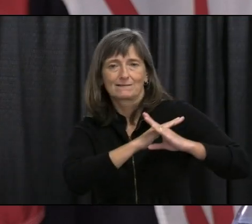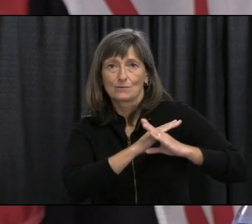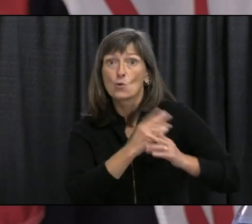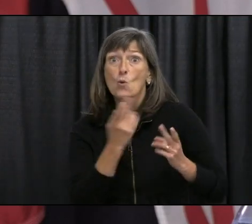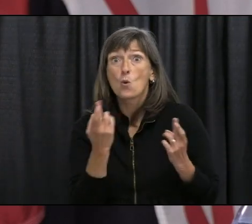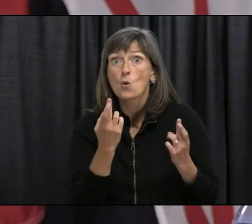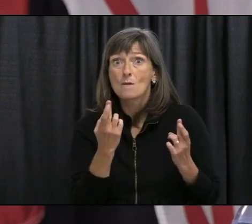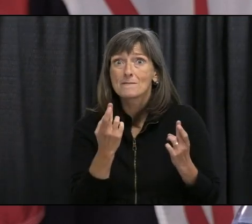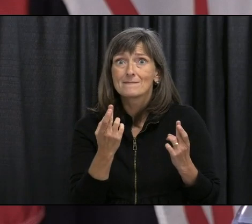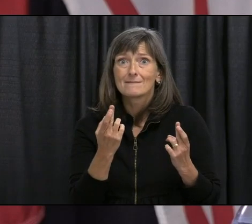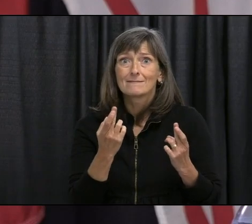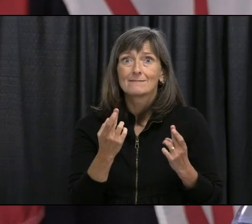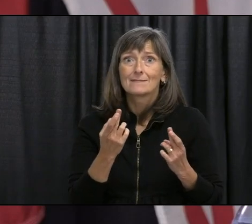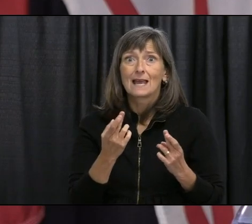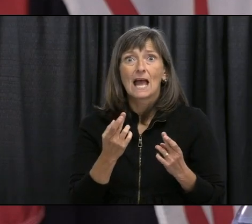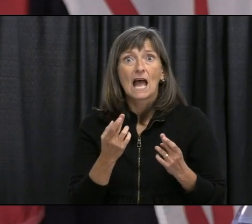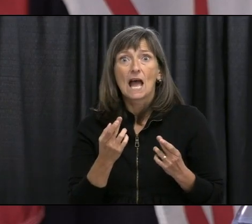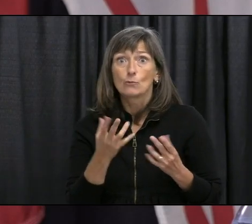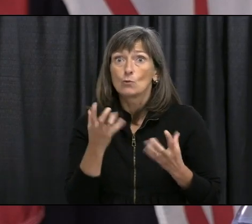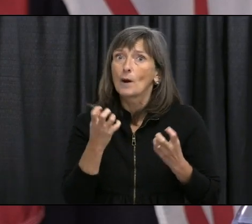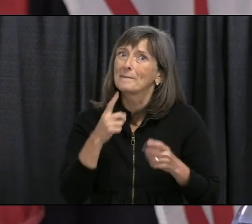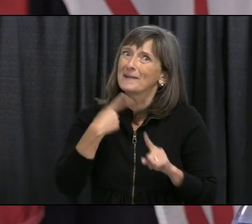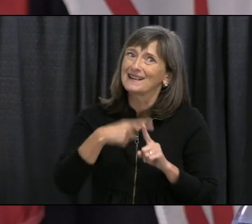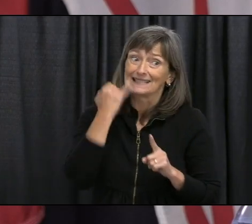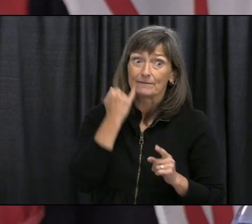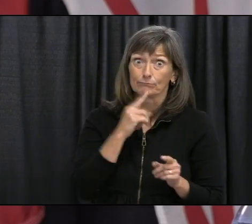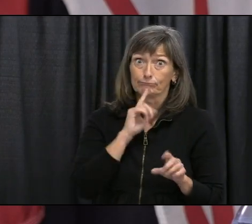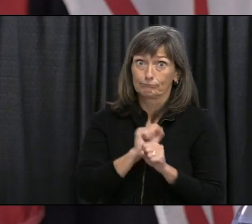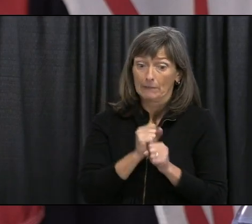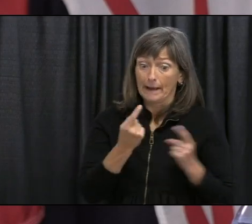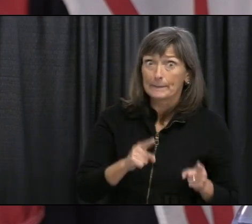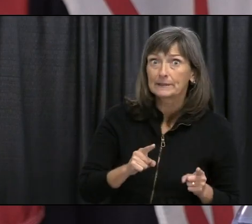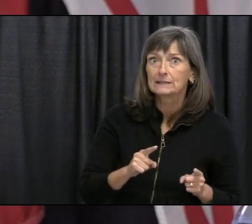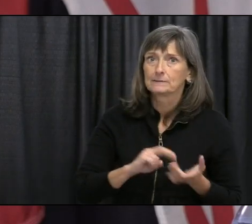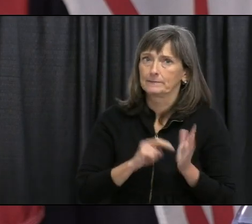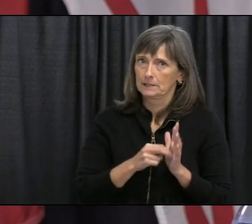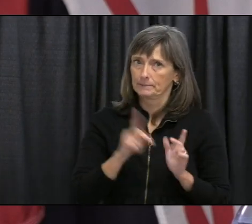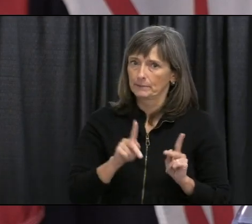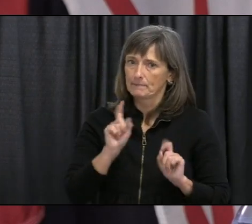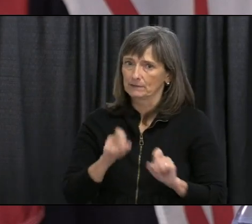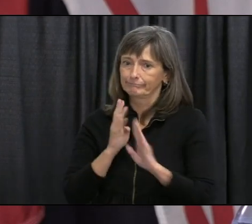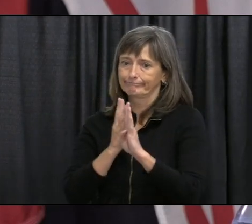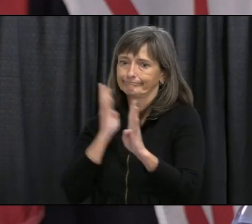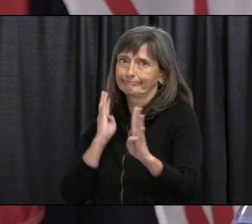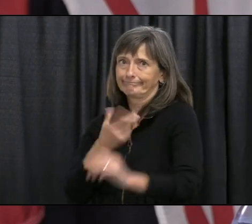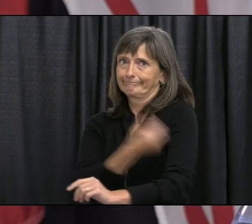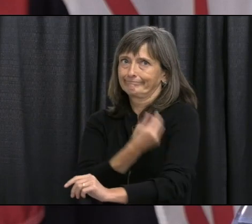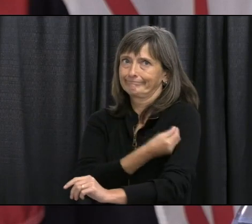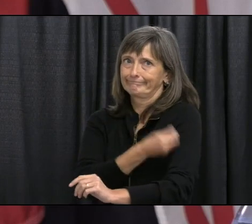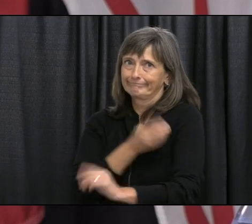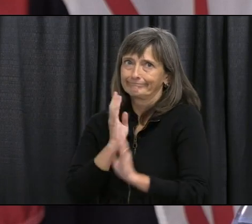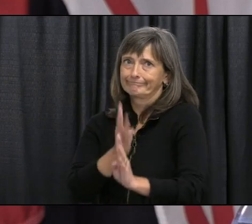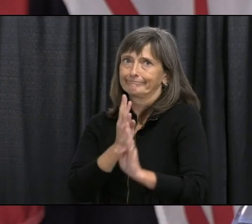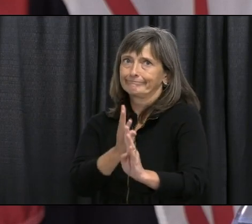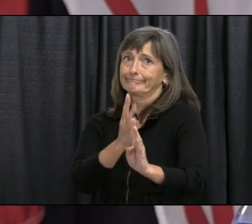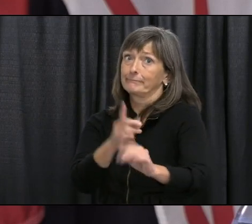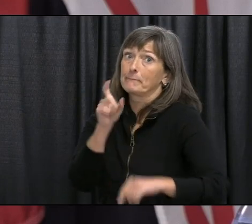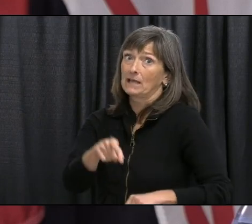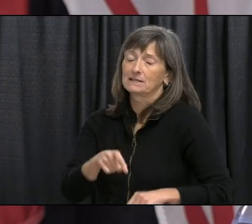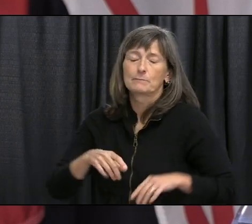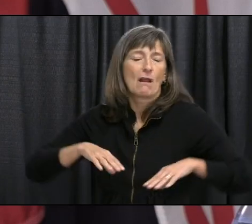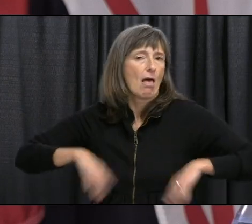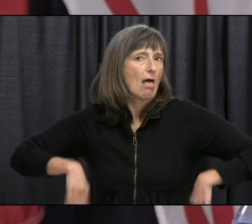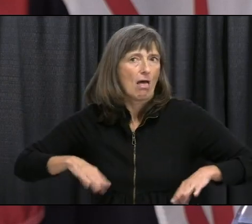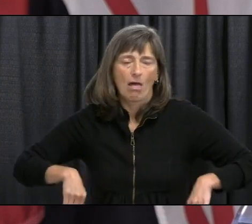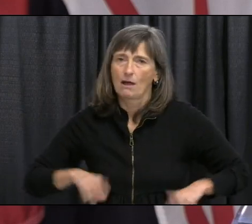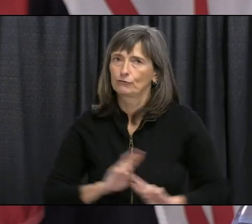is popular and that works. That is as yet nowhere near available and nowhere near